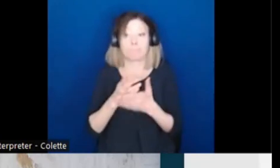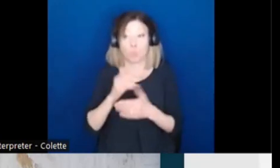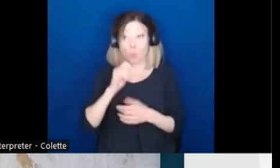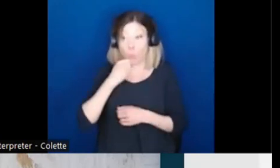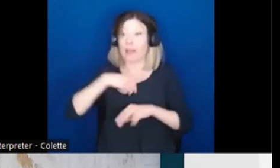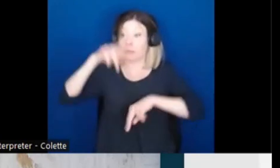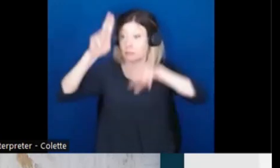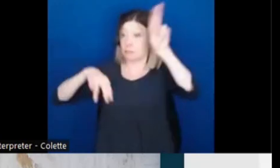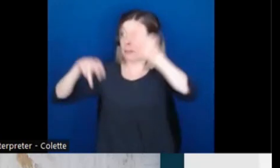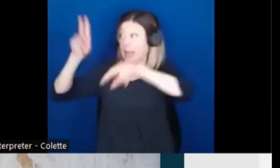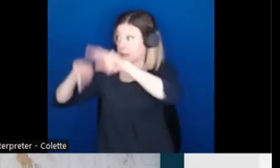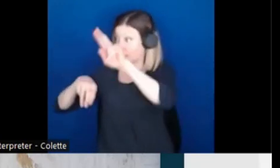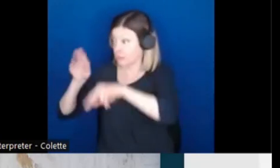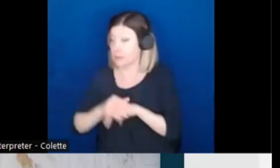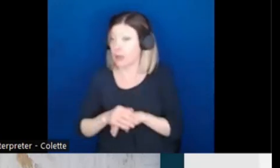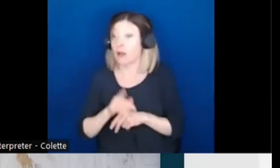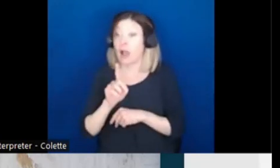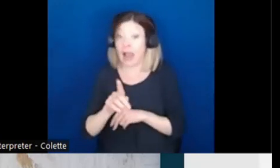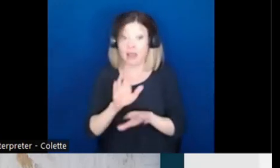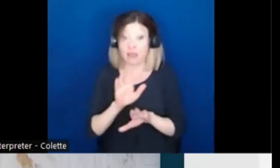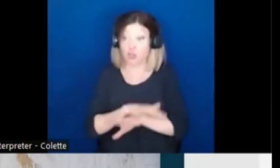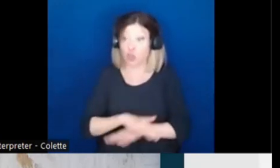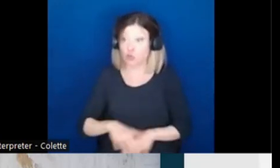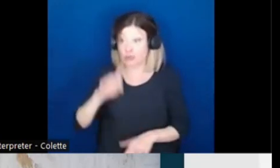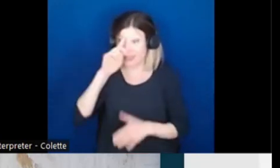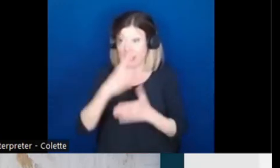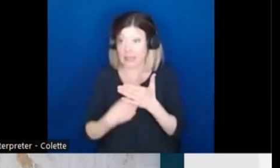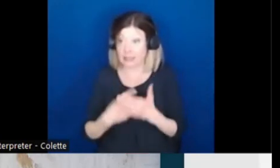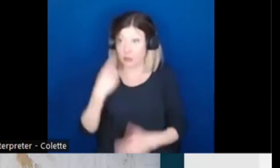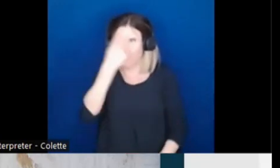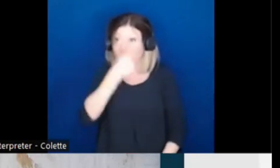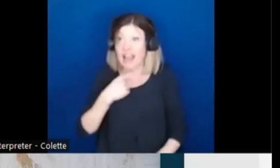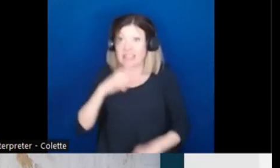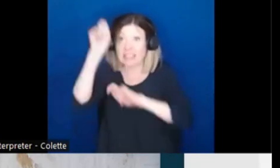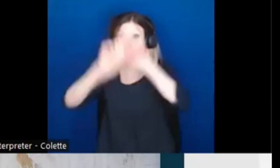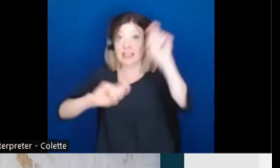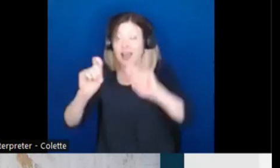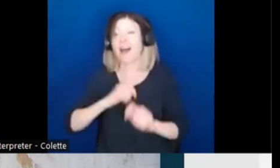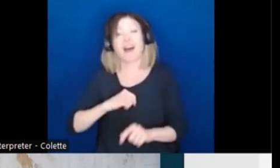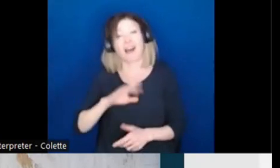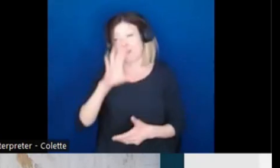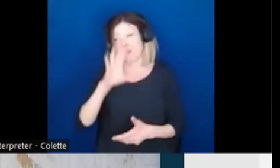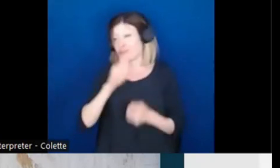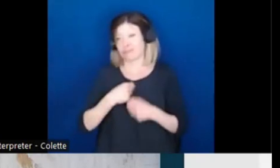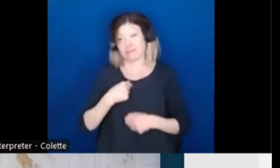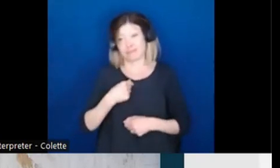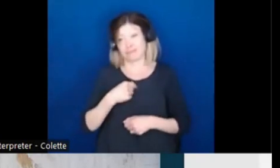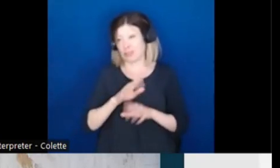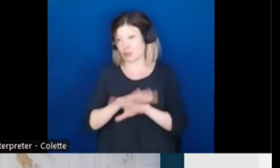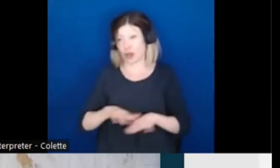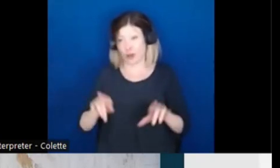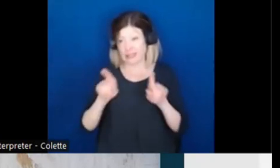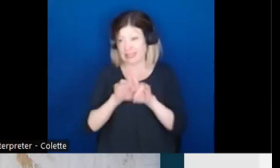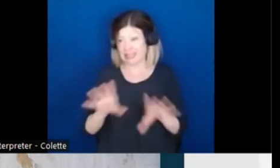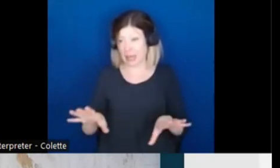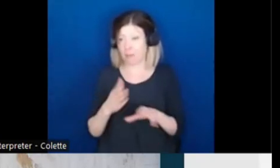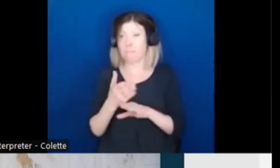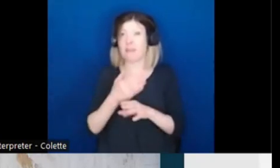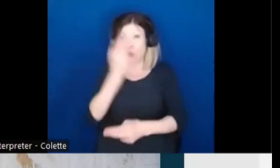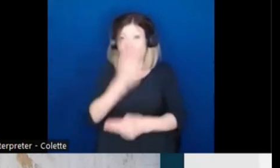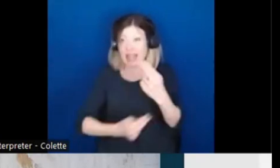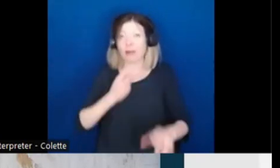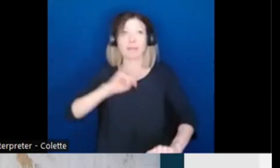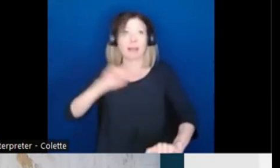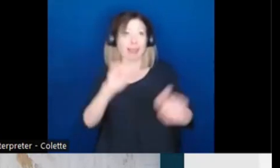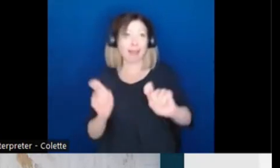faces on it. And I remember doing that as a child before decoration drawing on the walls. And we think that's what that image probably is on